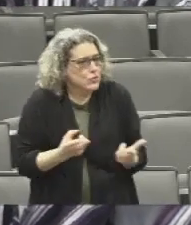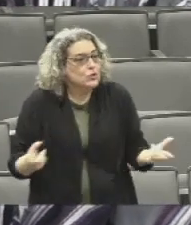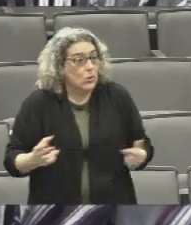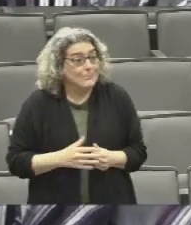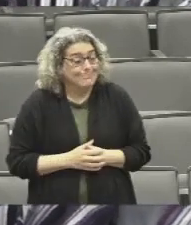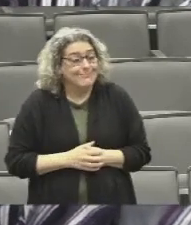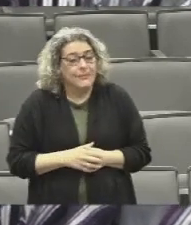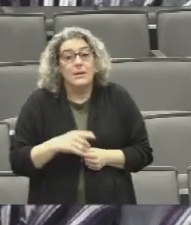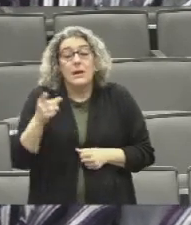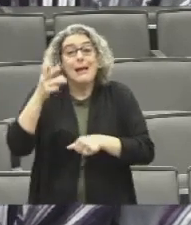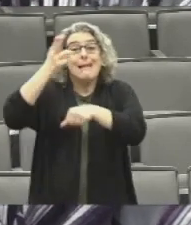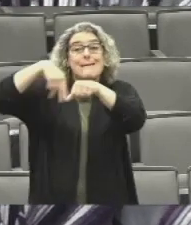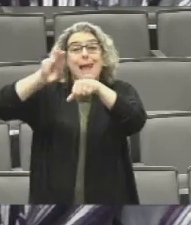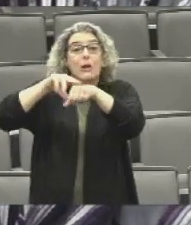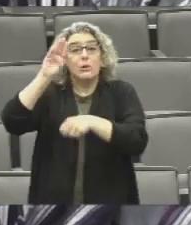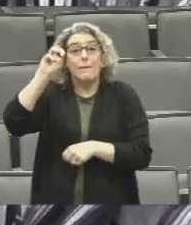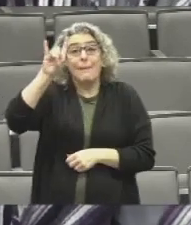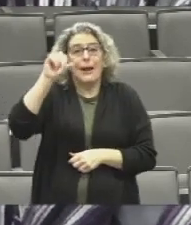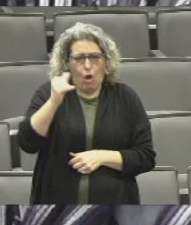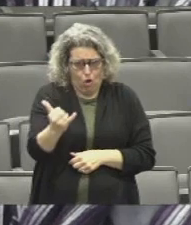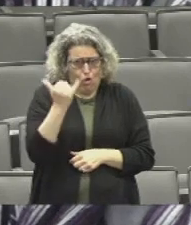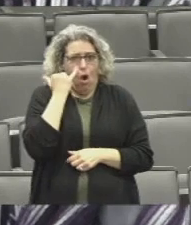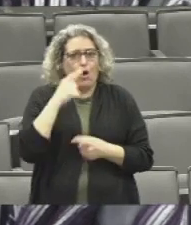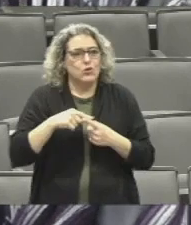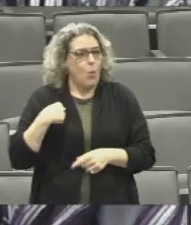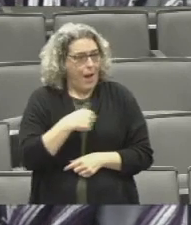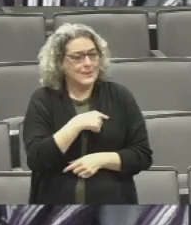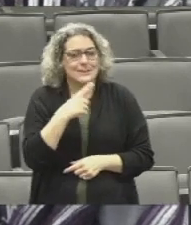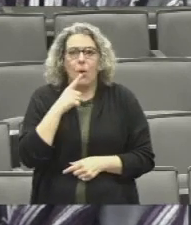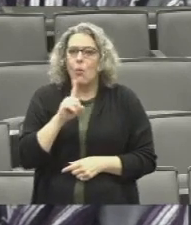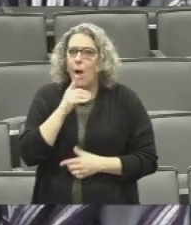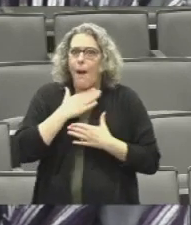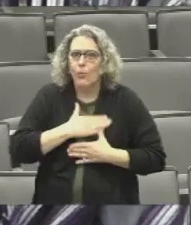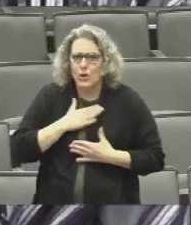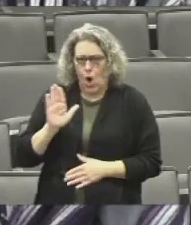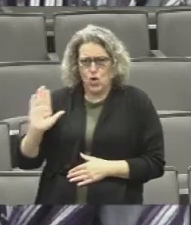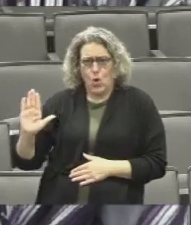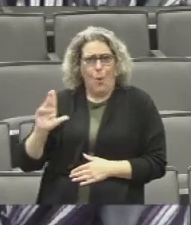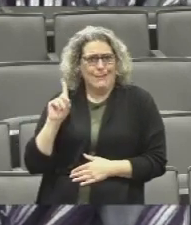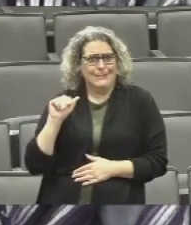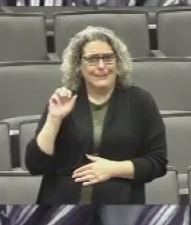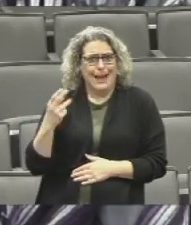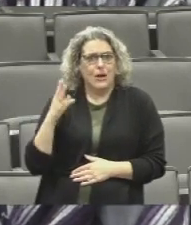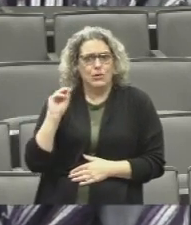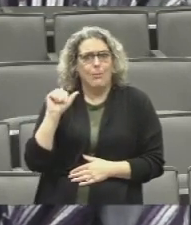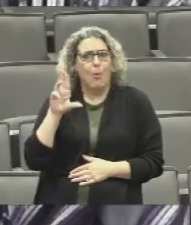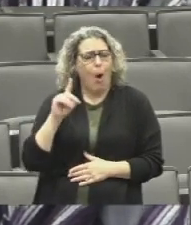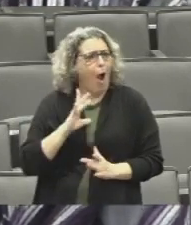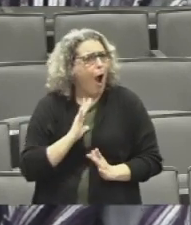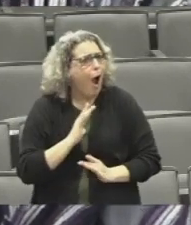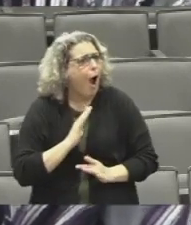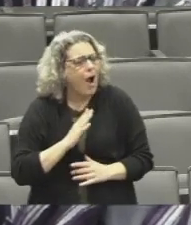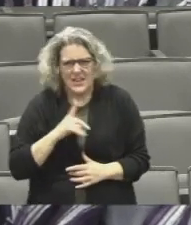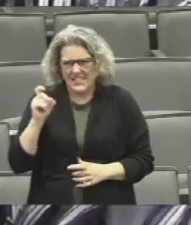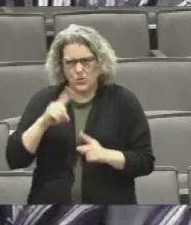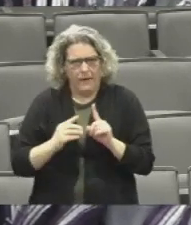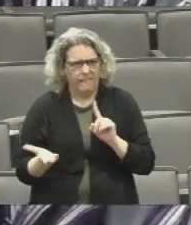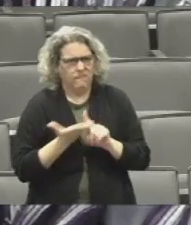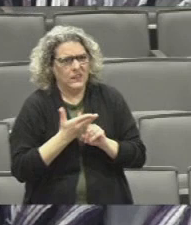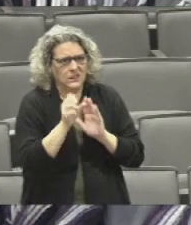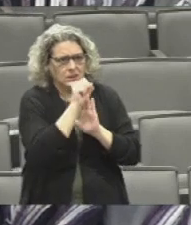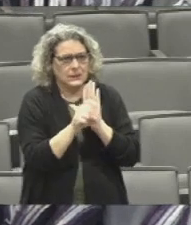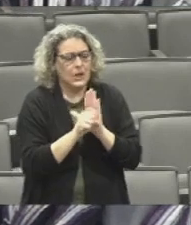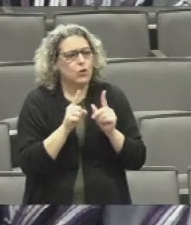the national media who is saying, you know, we really appreciate your dashboard and what can you do to actually convince the state to